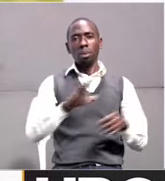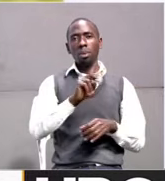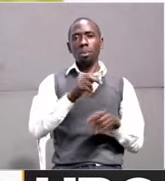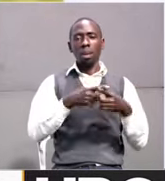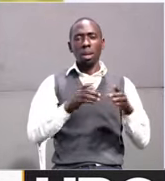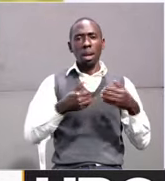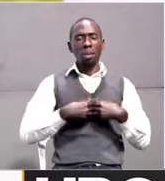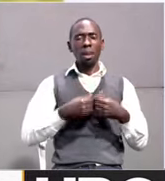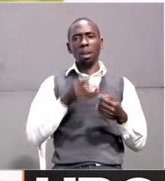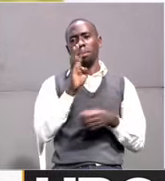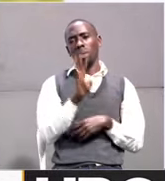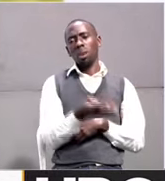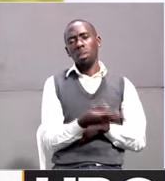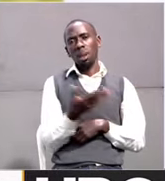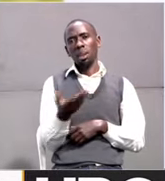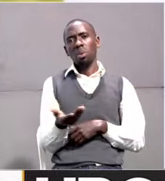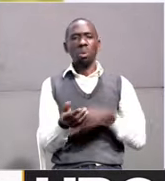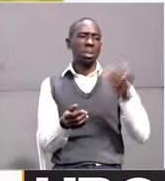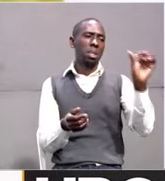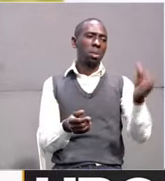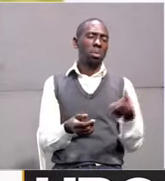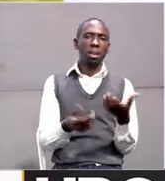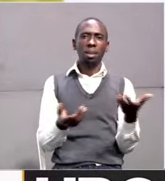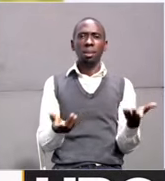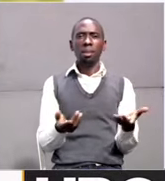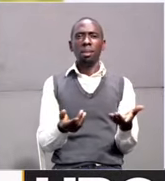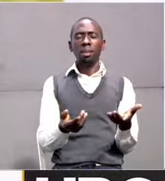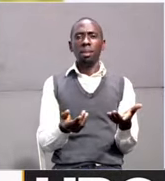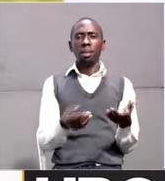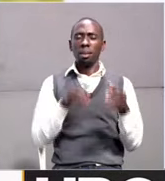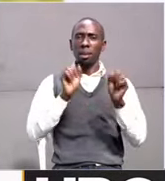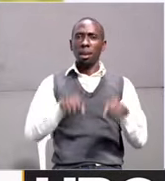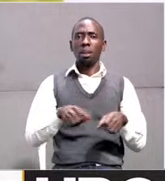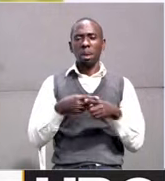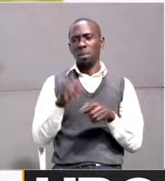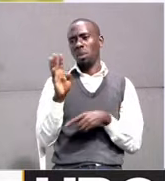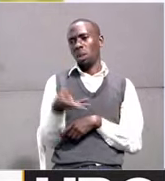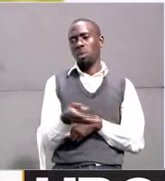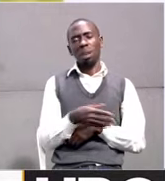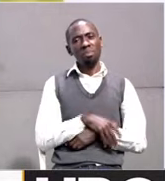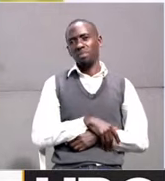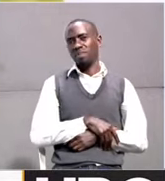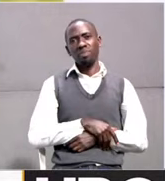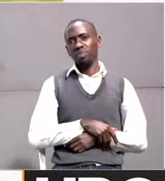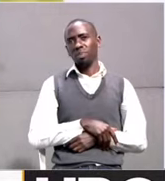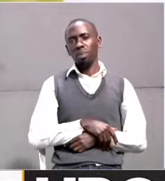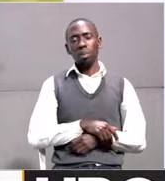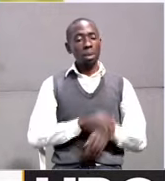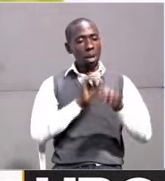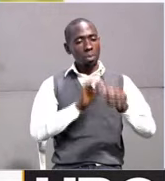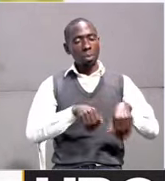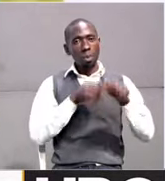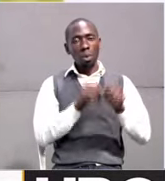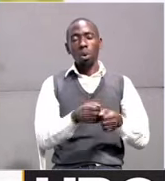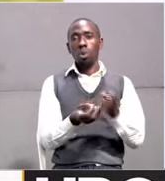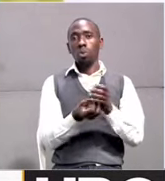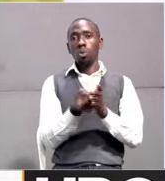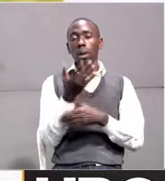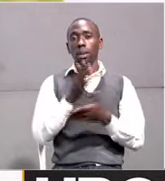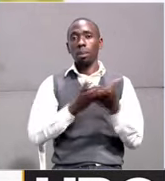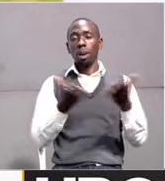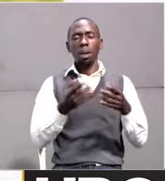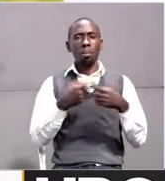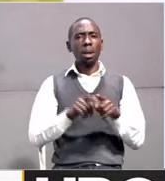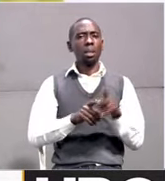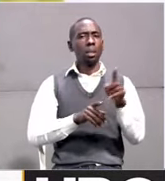maybe 4,000, even if it's not 6,000, but at least have 4,000. Grow the grass somewhere. But don't